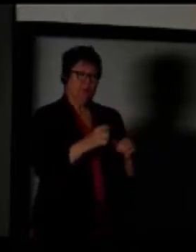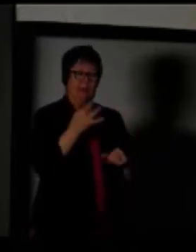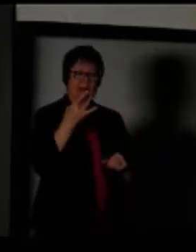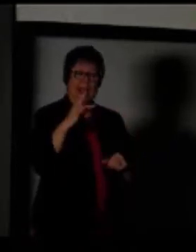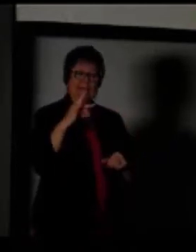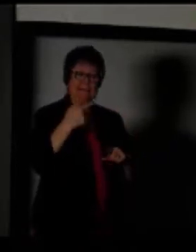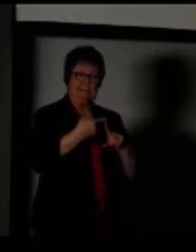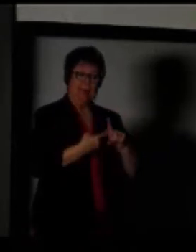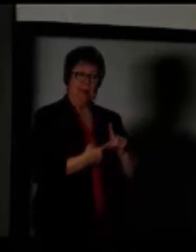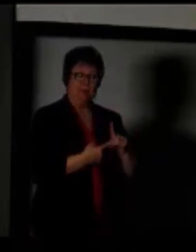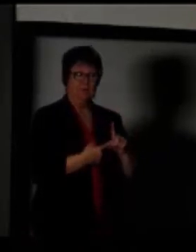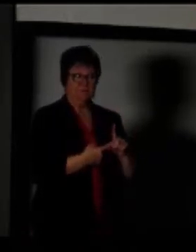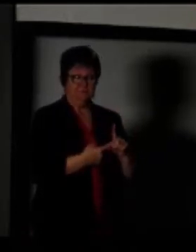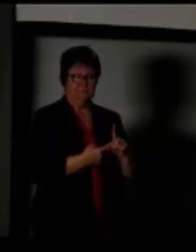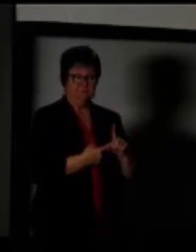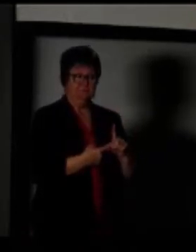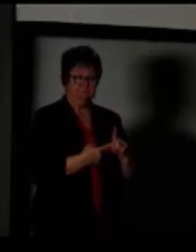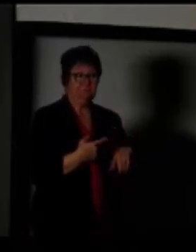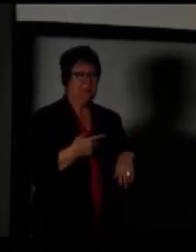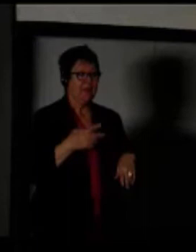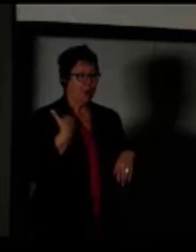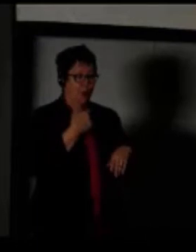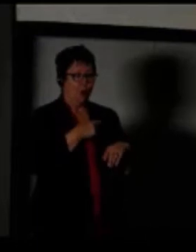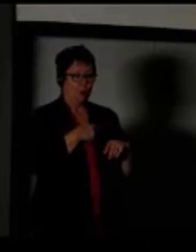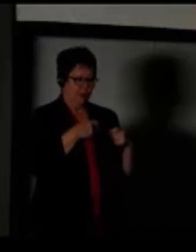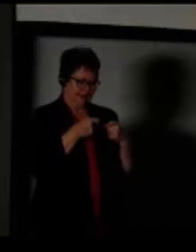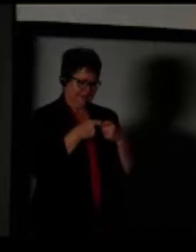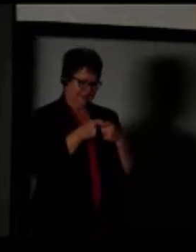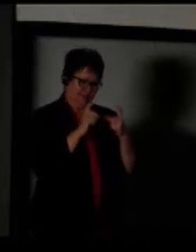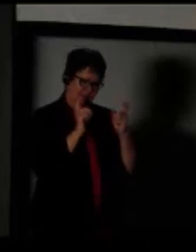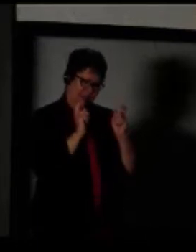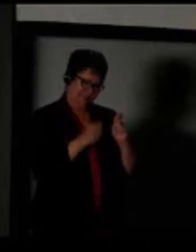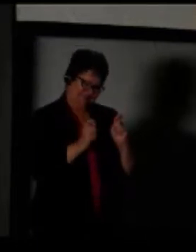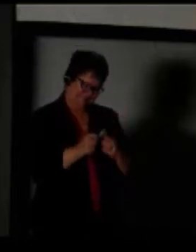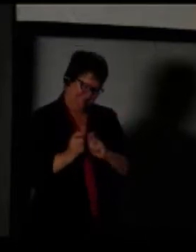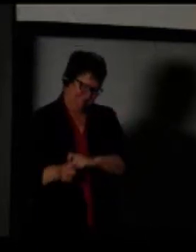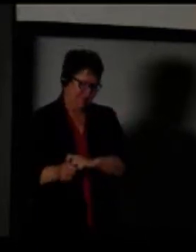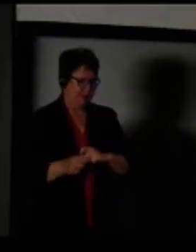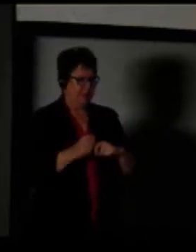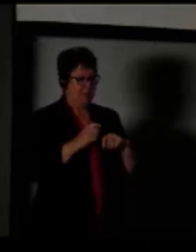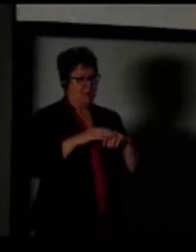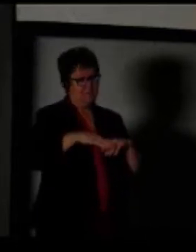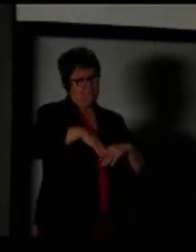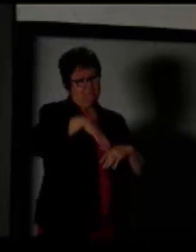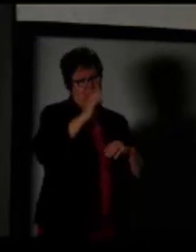months, believe it or not. And we digitized in that span of time over